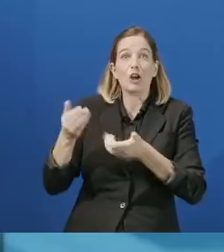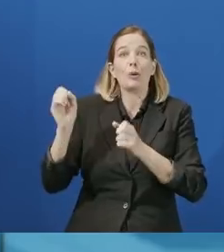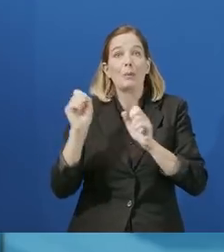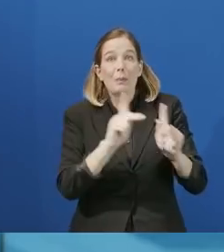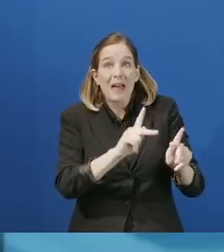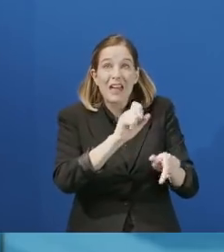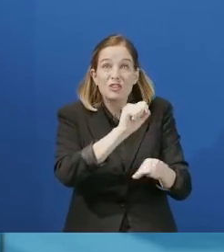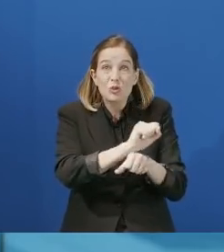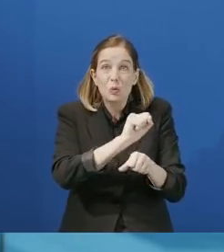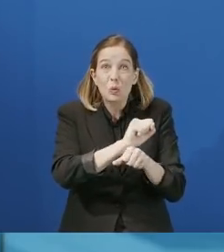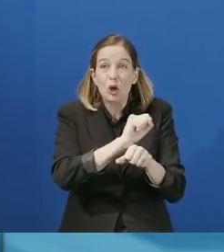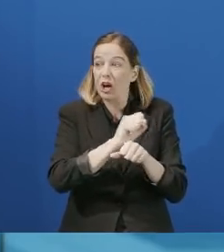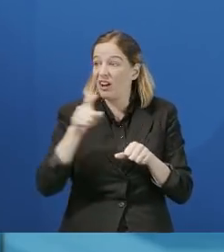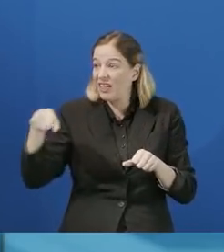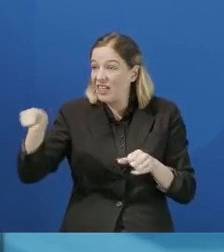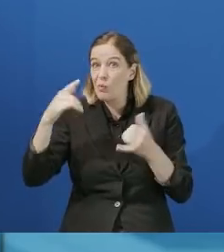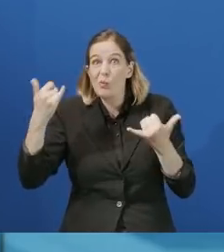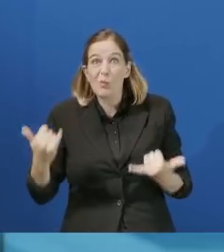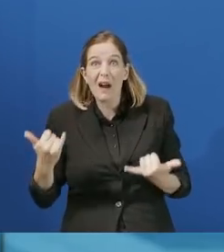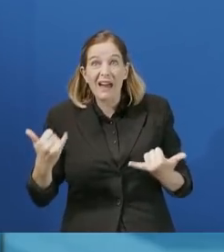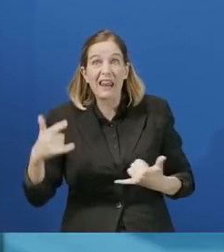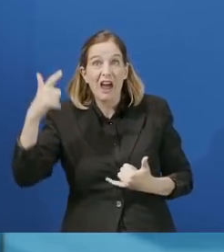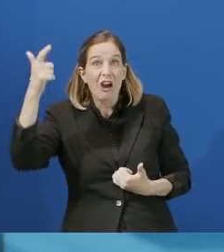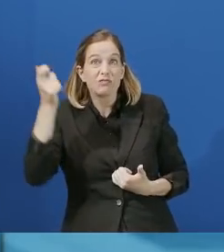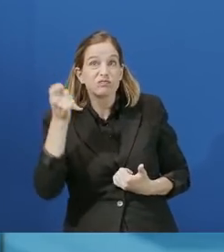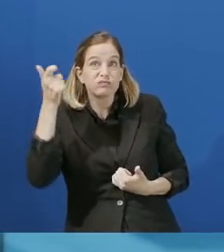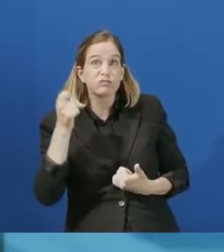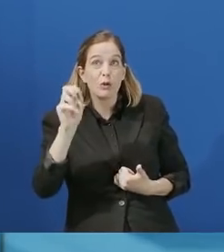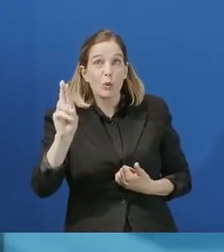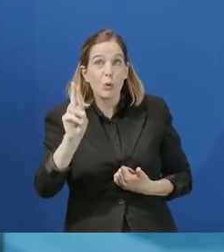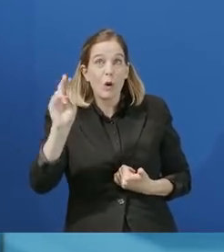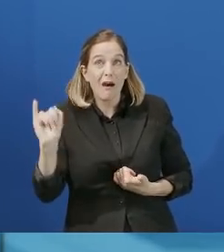unemployment today, if their